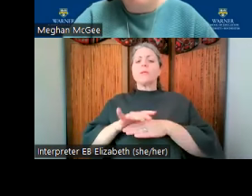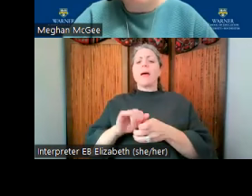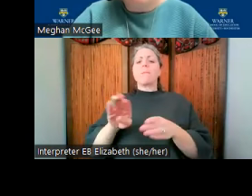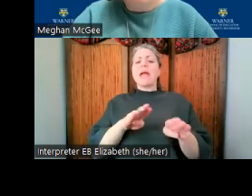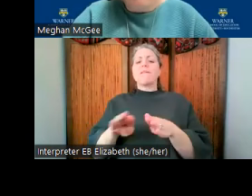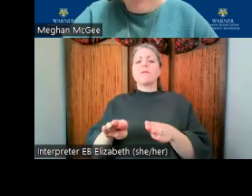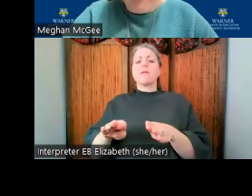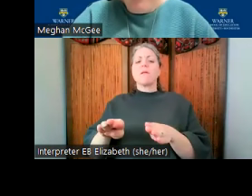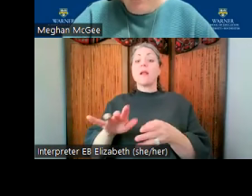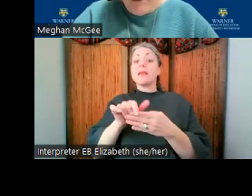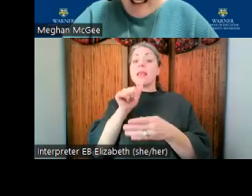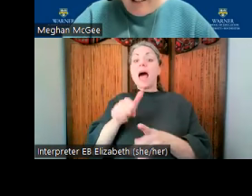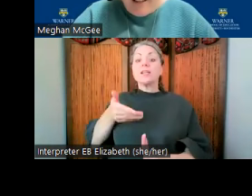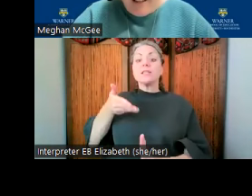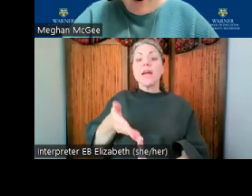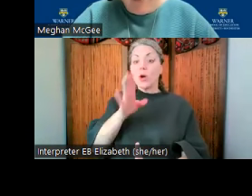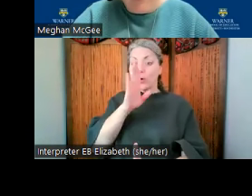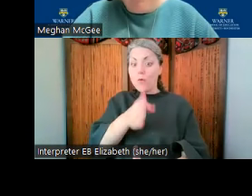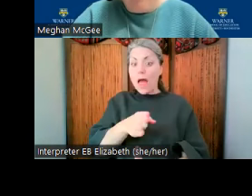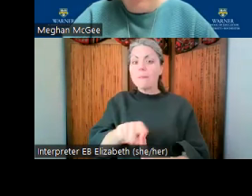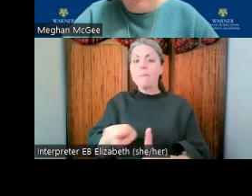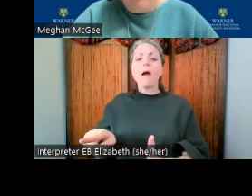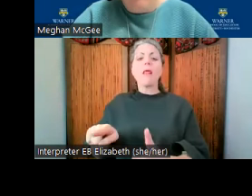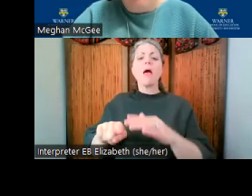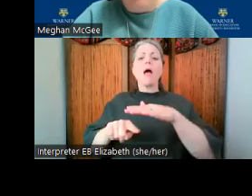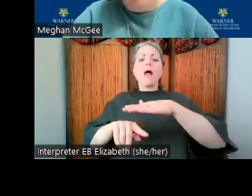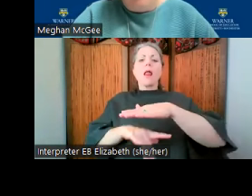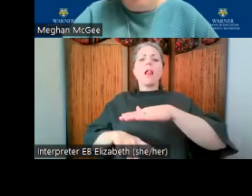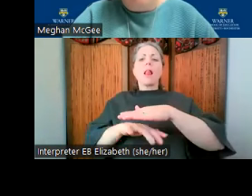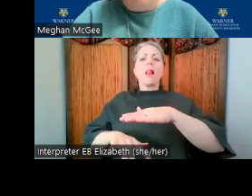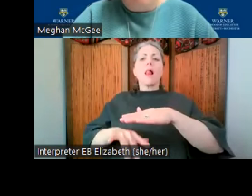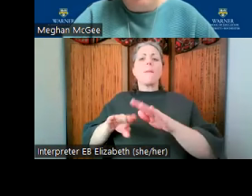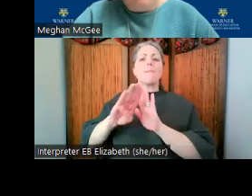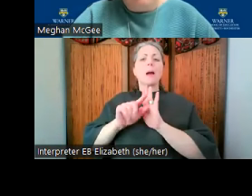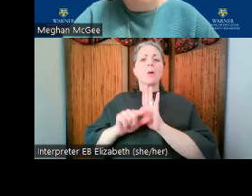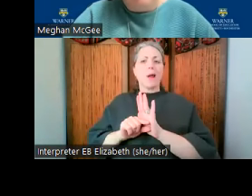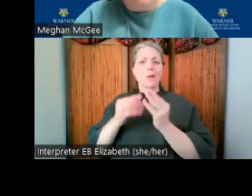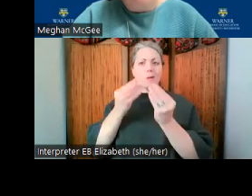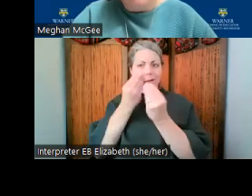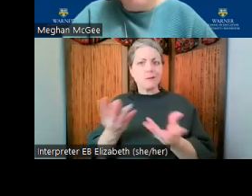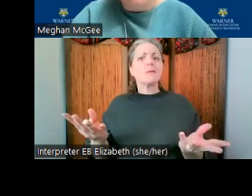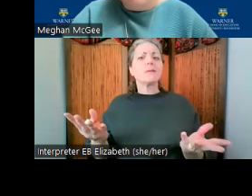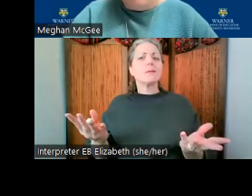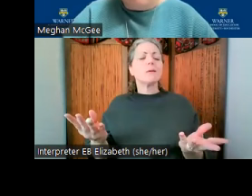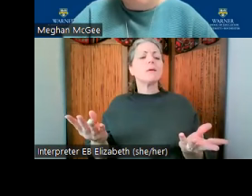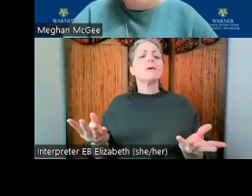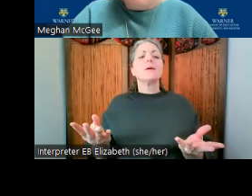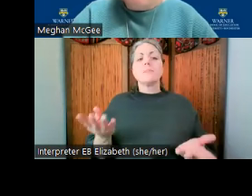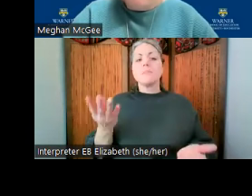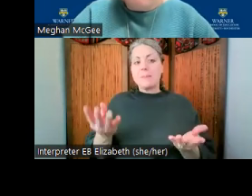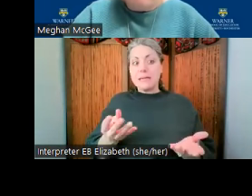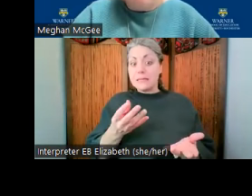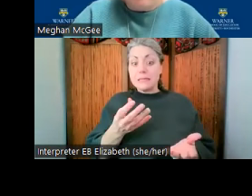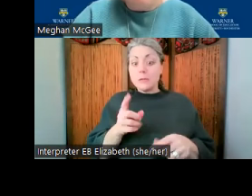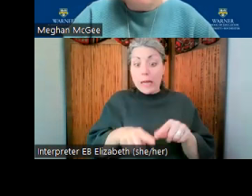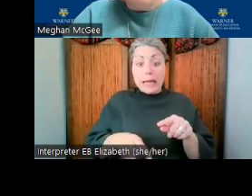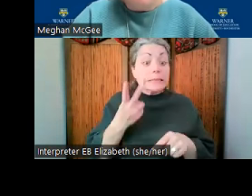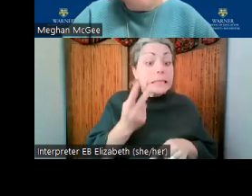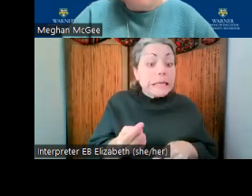not be directly related to the occurrence of that behavior, meaning it may not be observable in